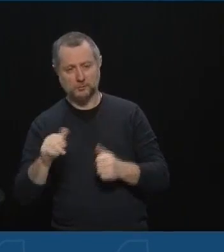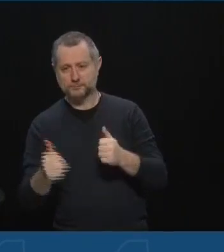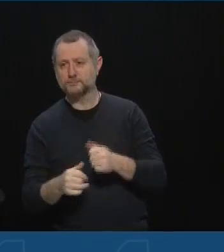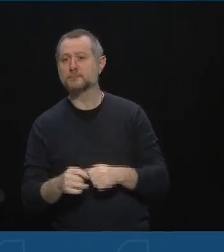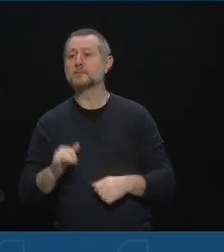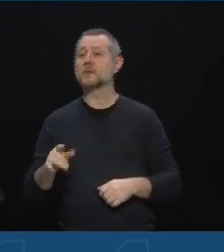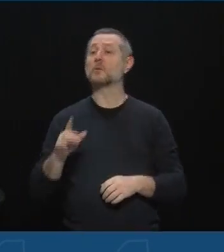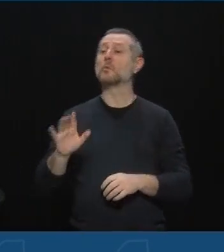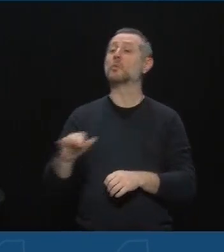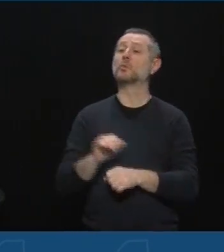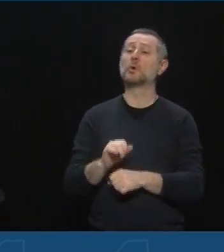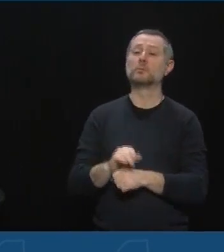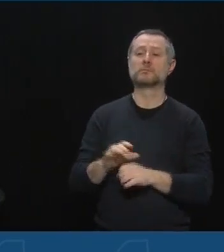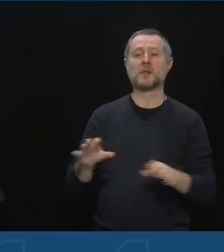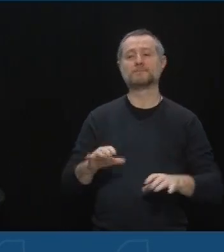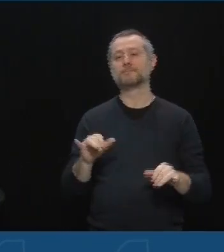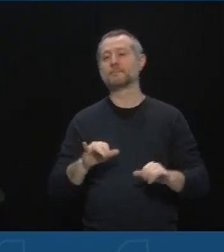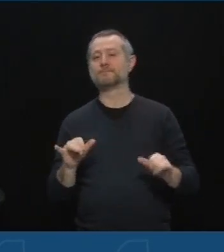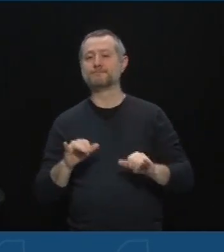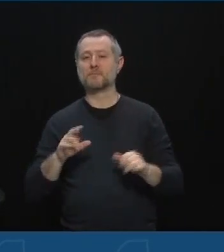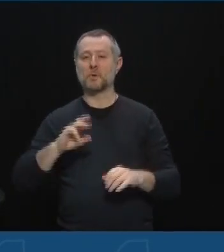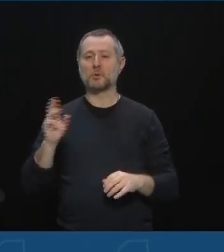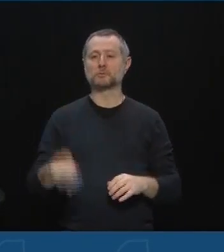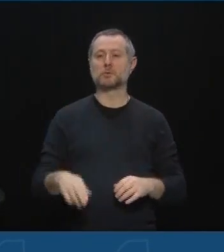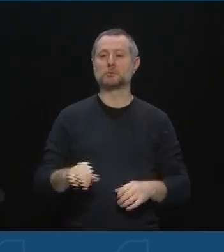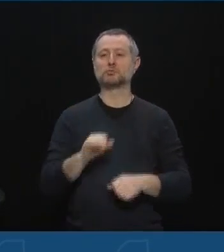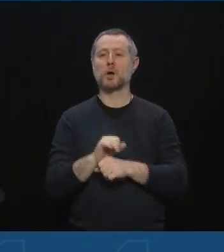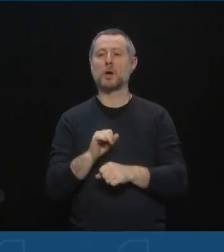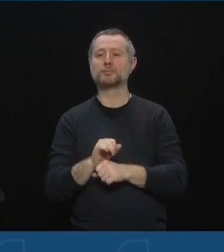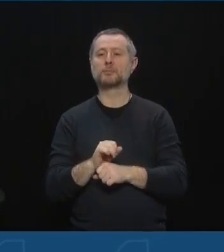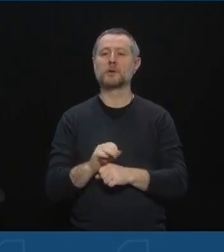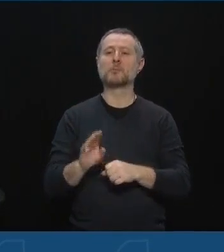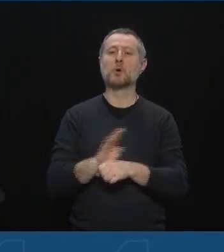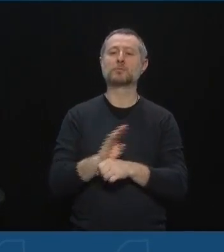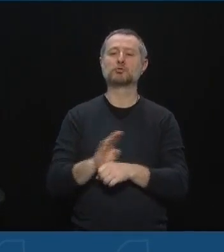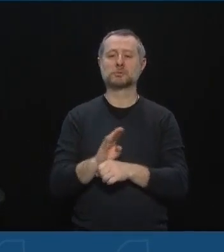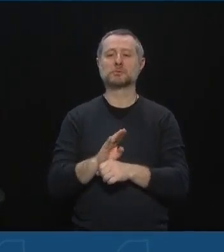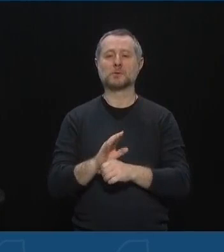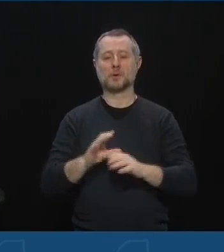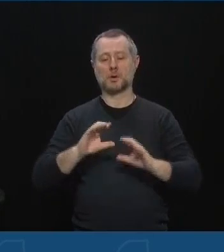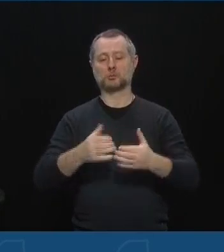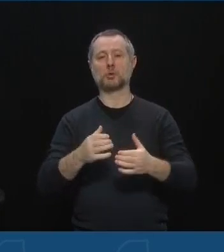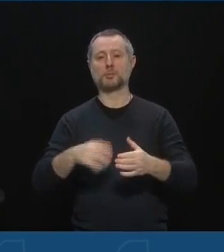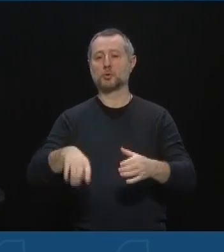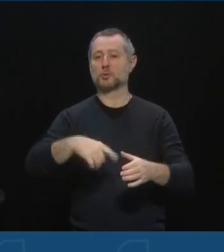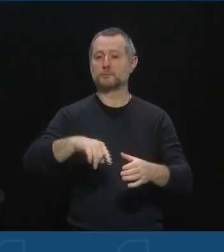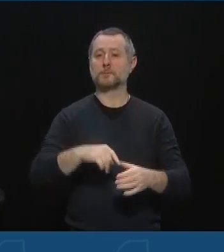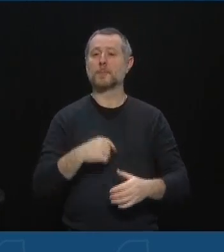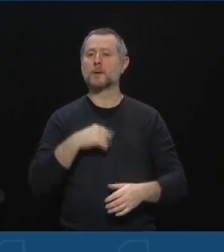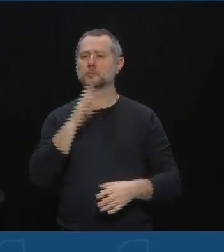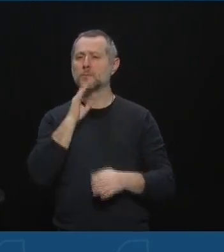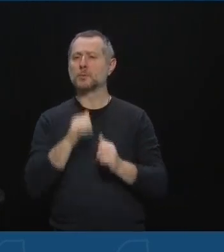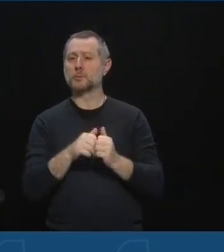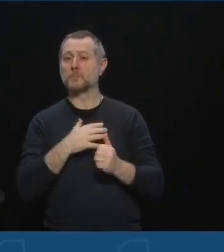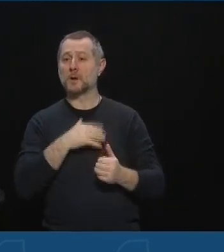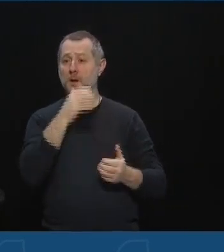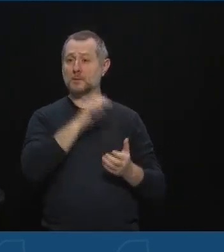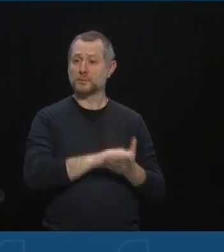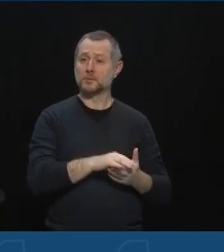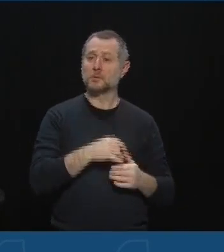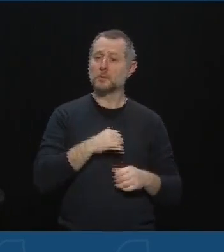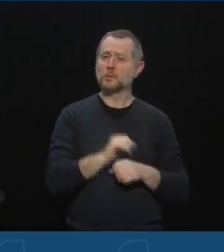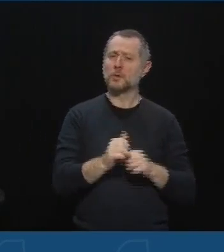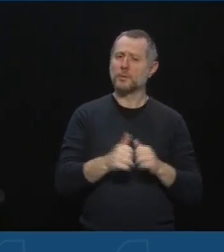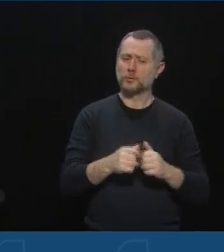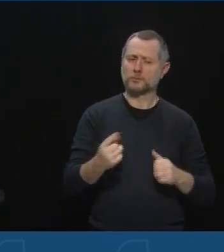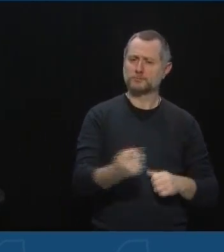well, we had daily calls. I talked to all of you more than I talked to my husband, but we needed to do that. We really focused